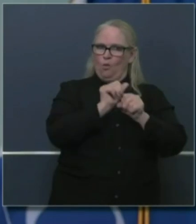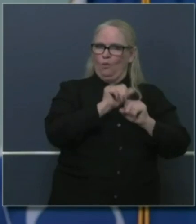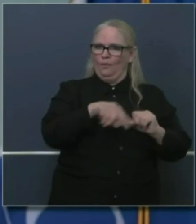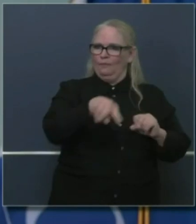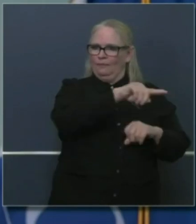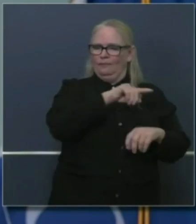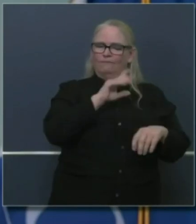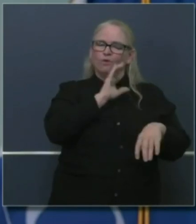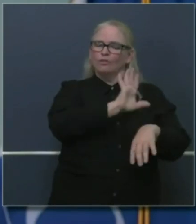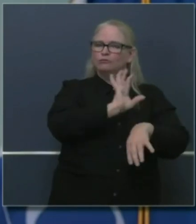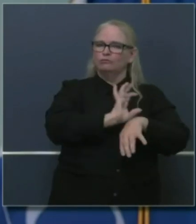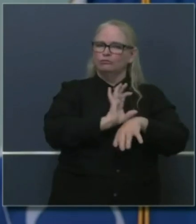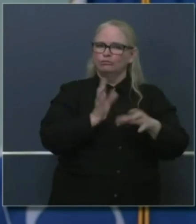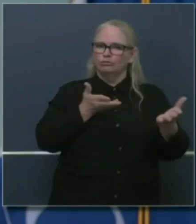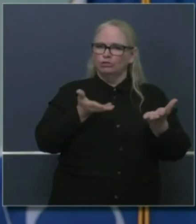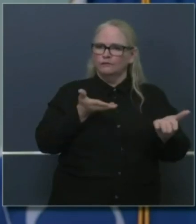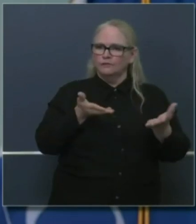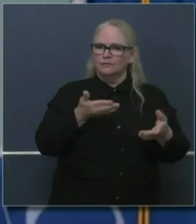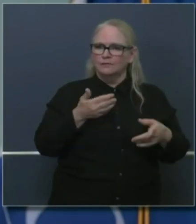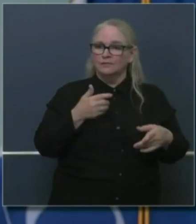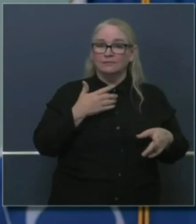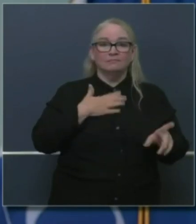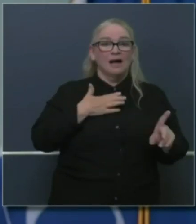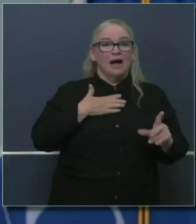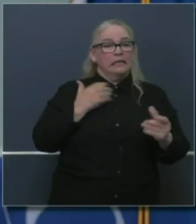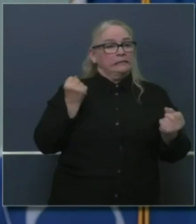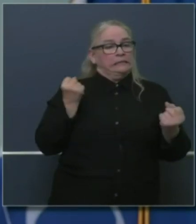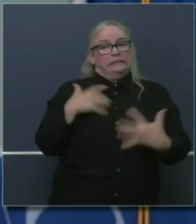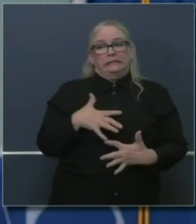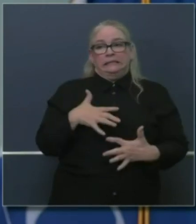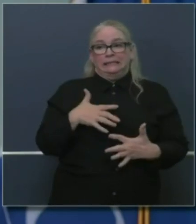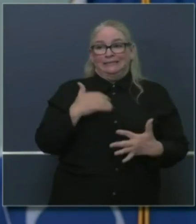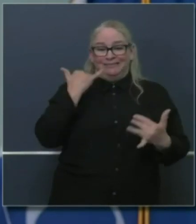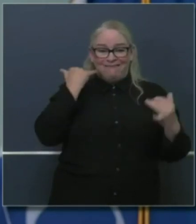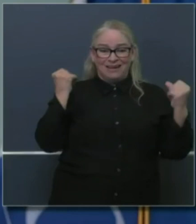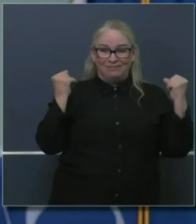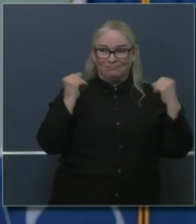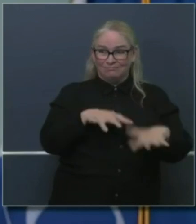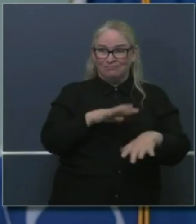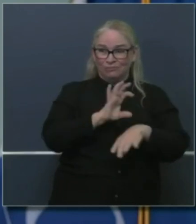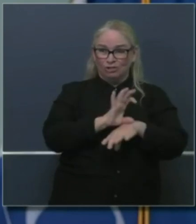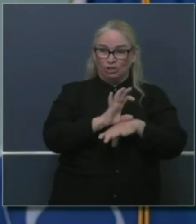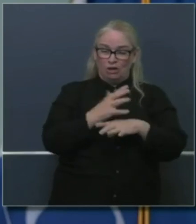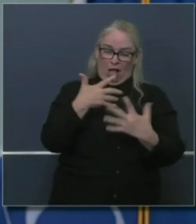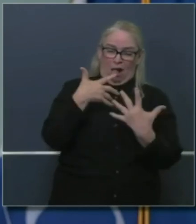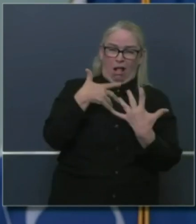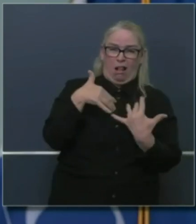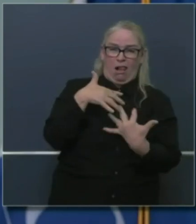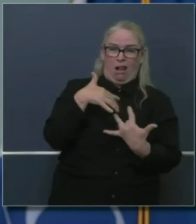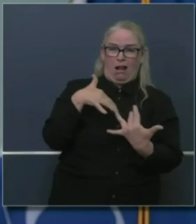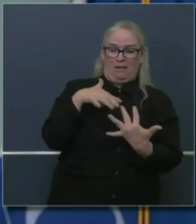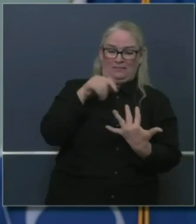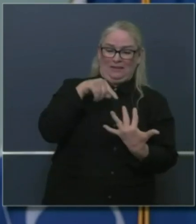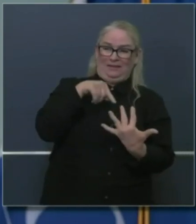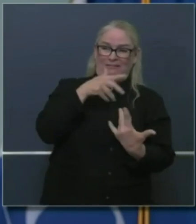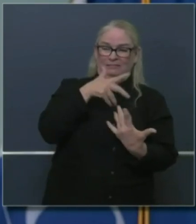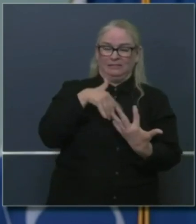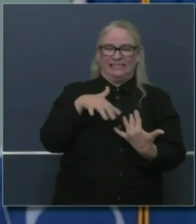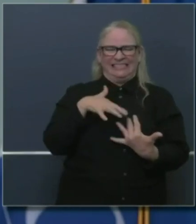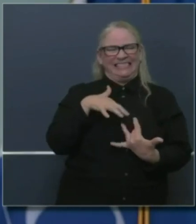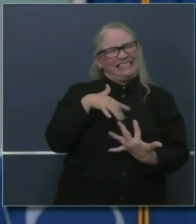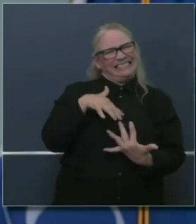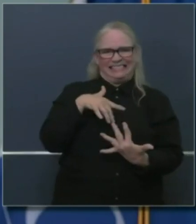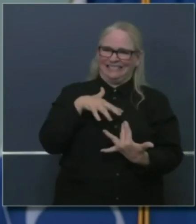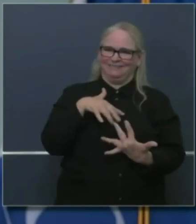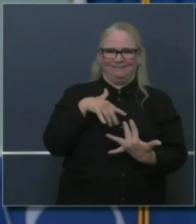faith communities. Our fear is simply this: congregations of people mixing from far and wide, coming